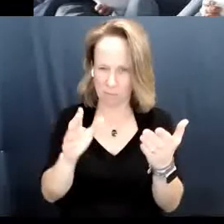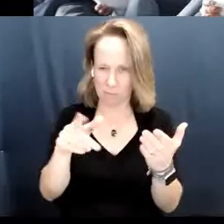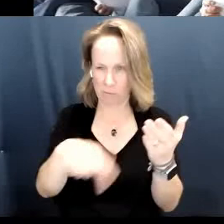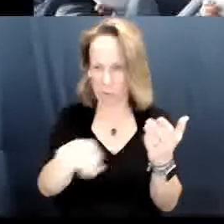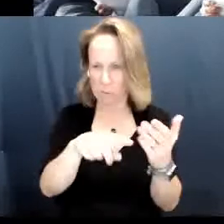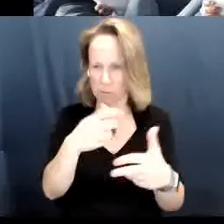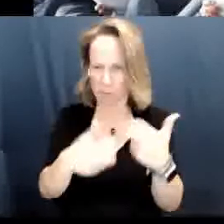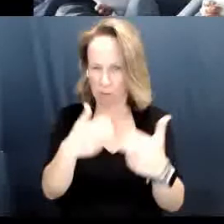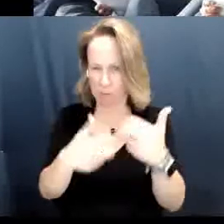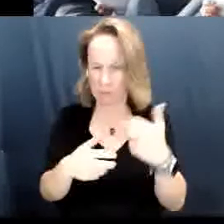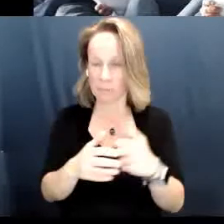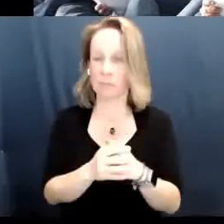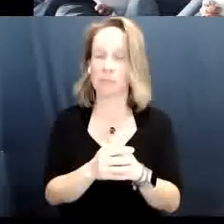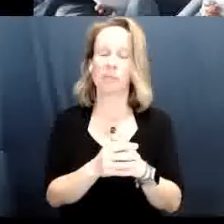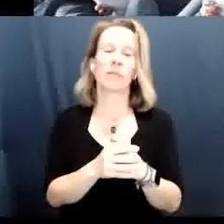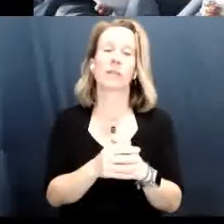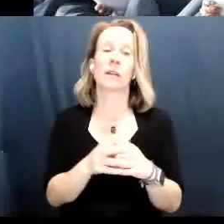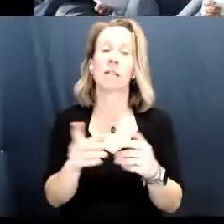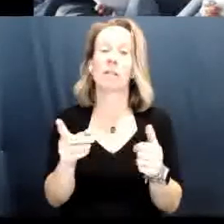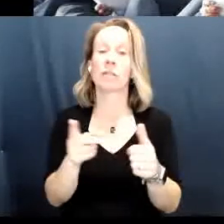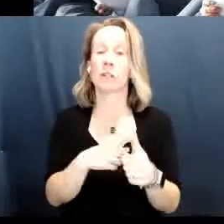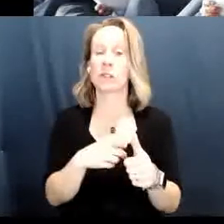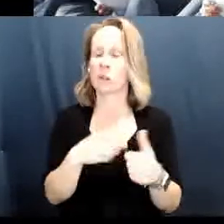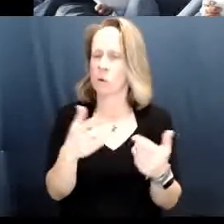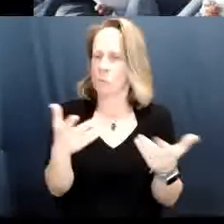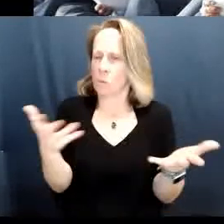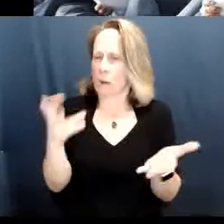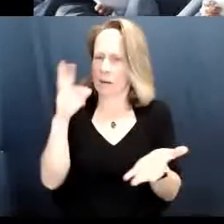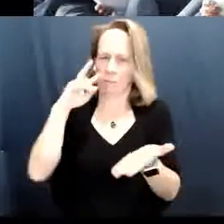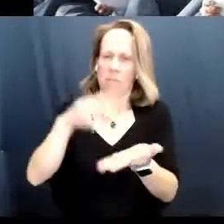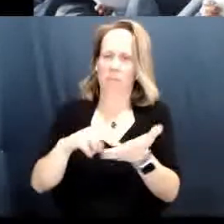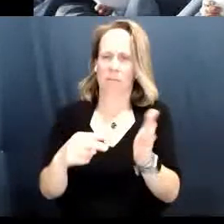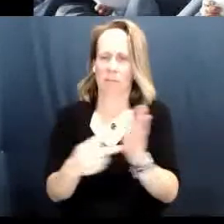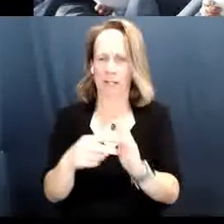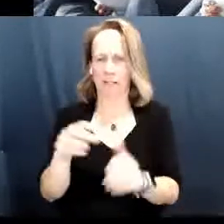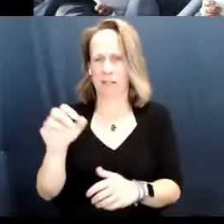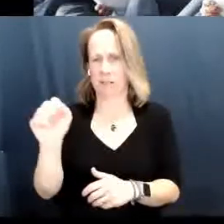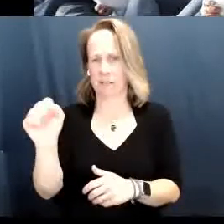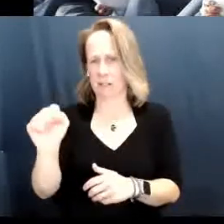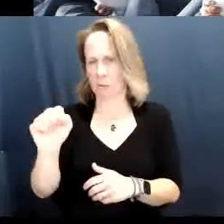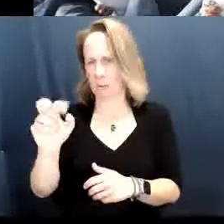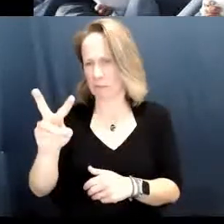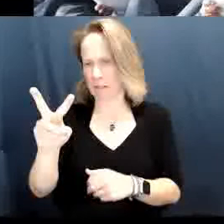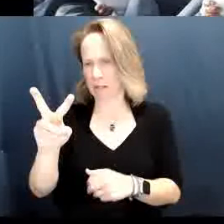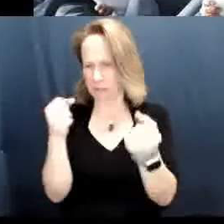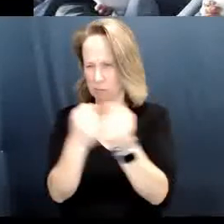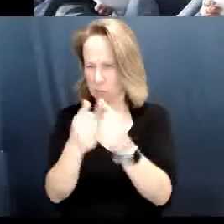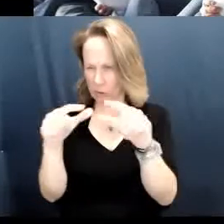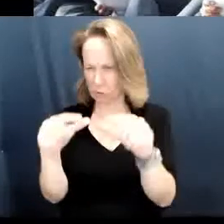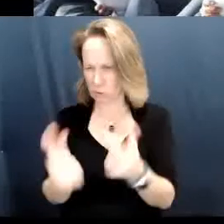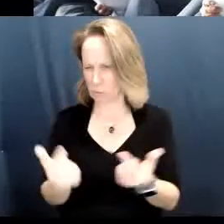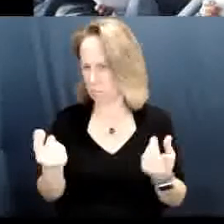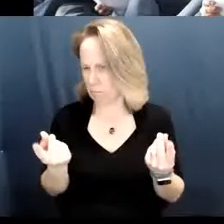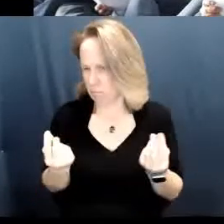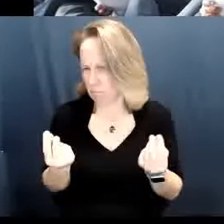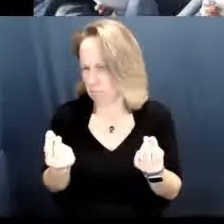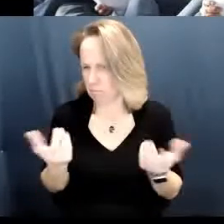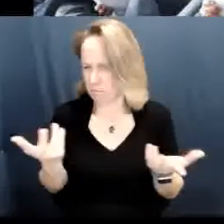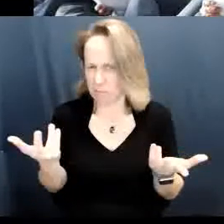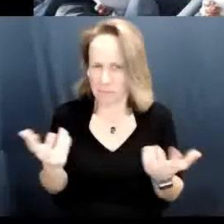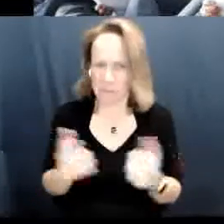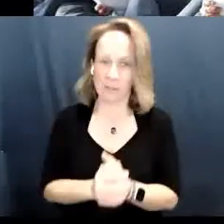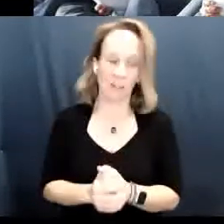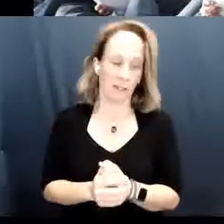But first things first, what is a sexual violence support group? A support group, unsurprisingly